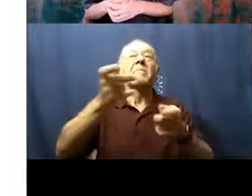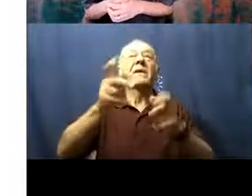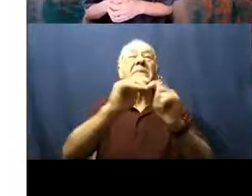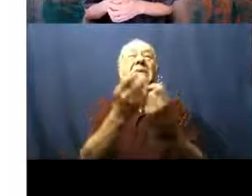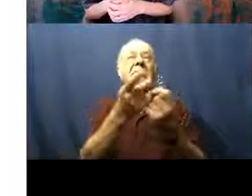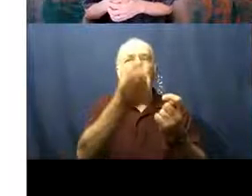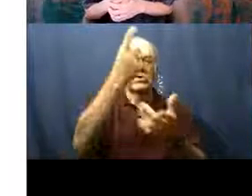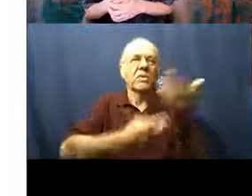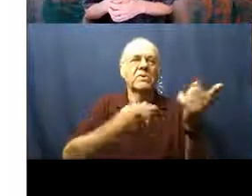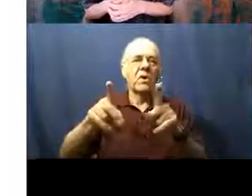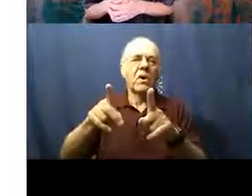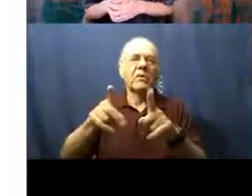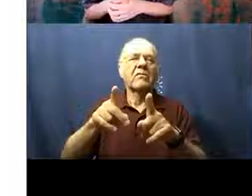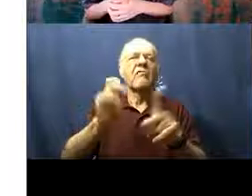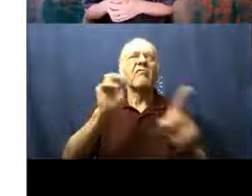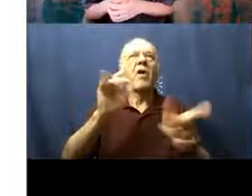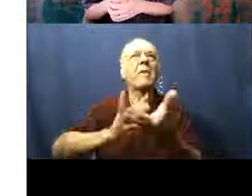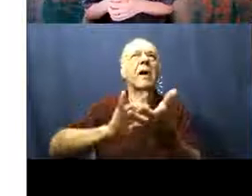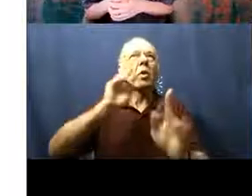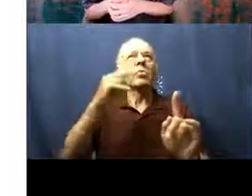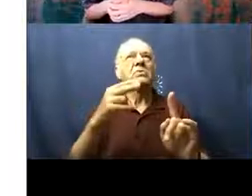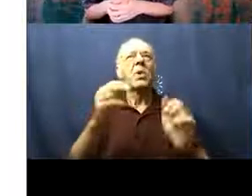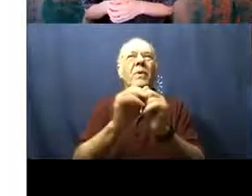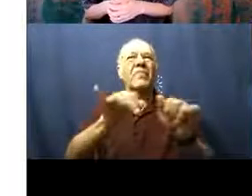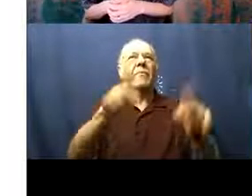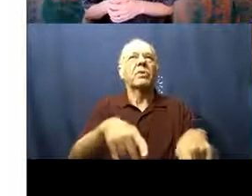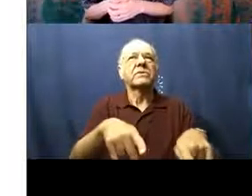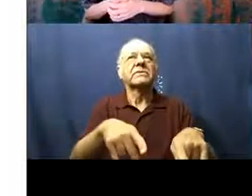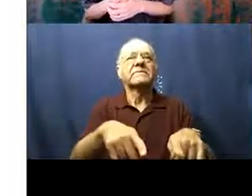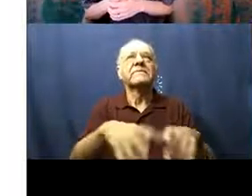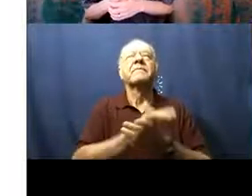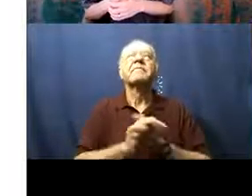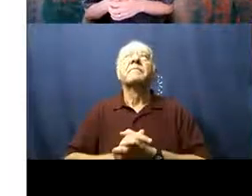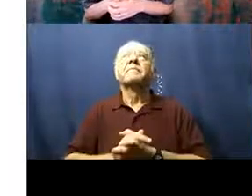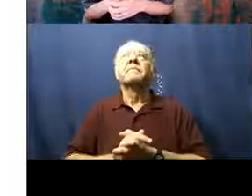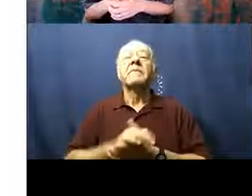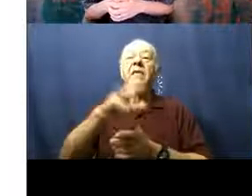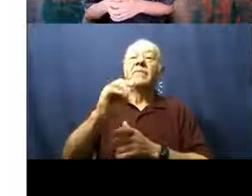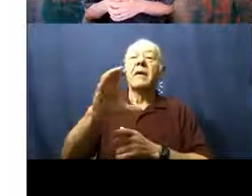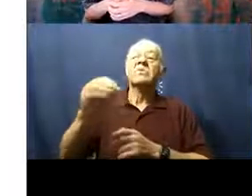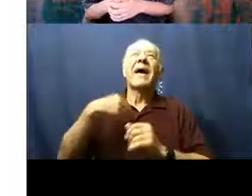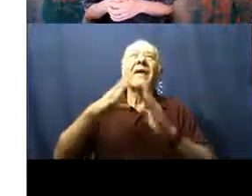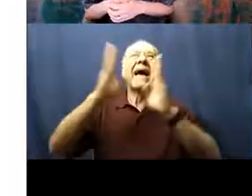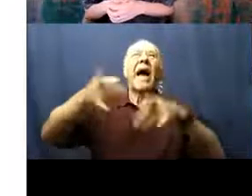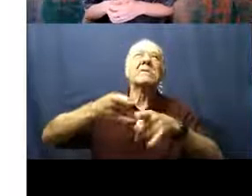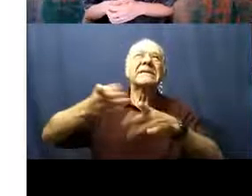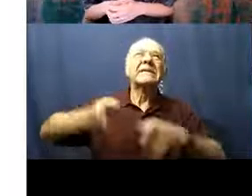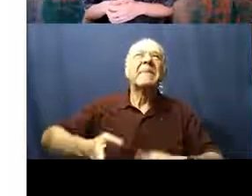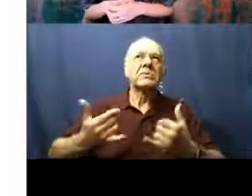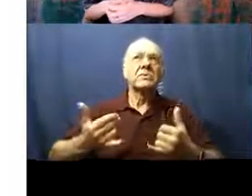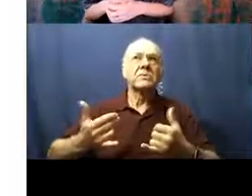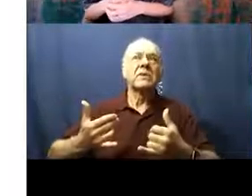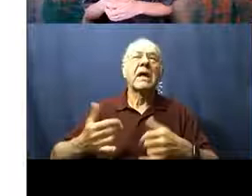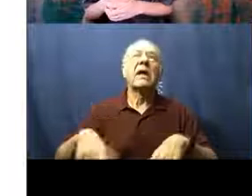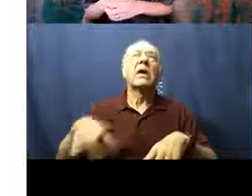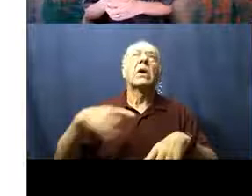what is going on medically with this person. And the MCOs have housing specialists today